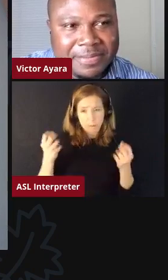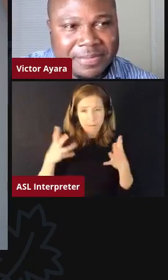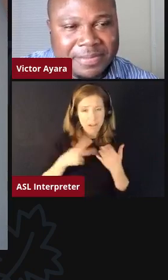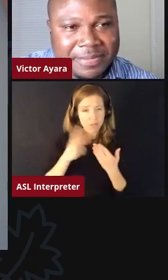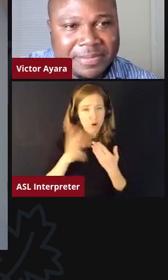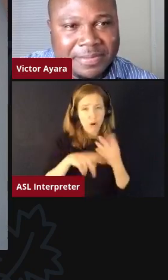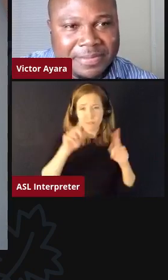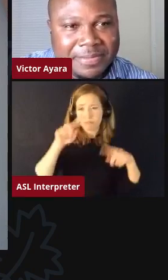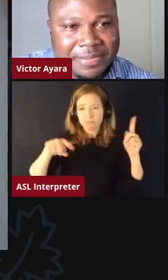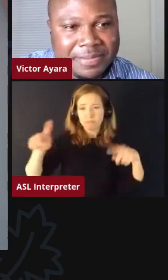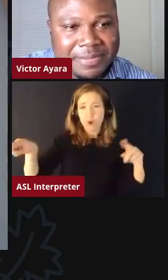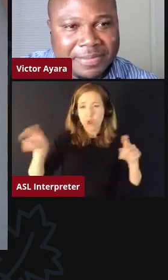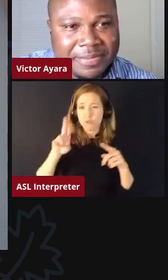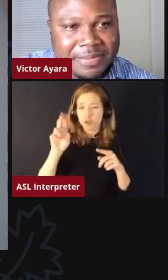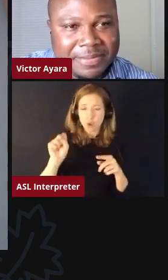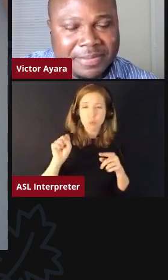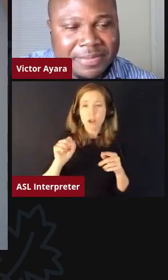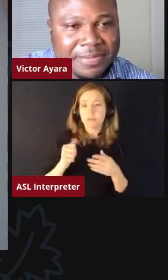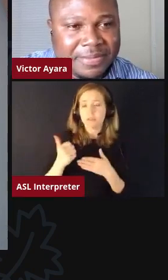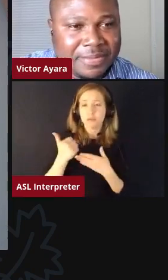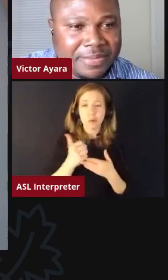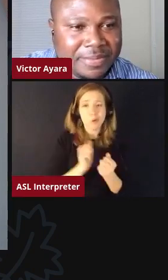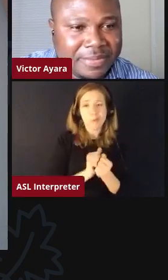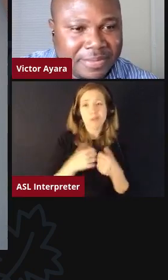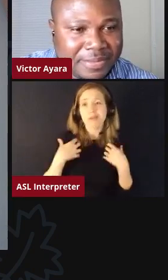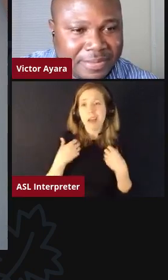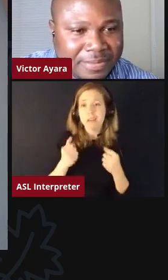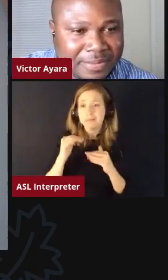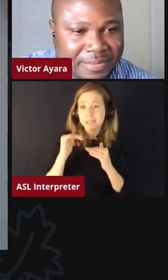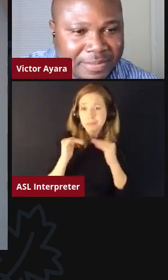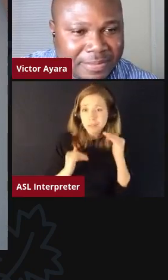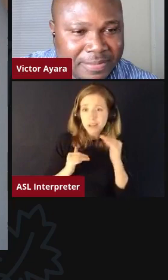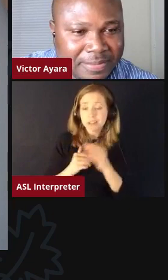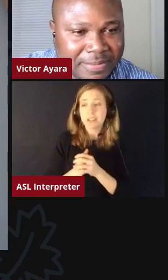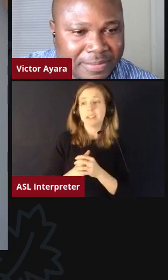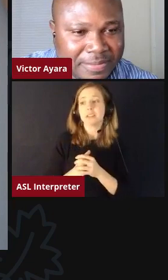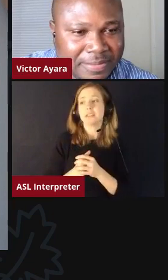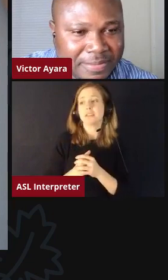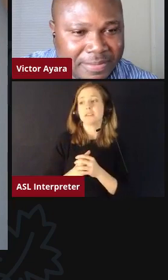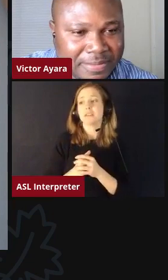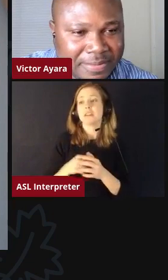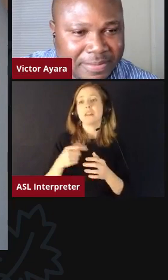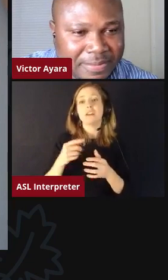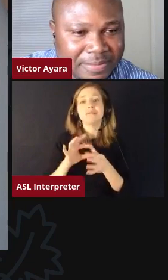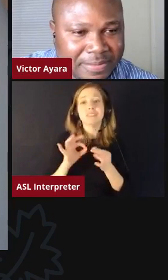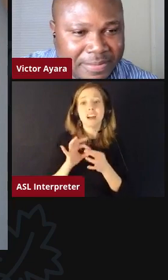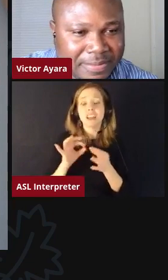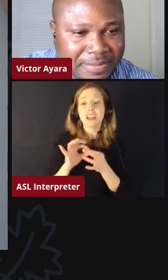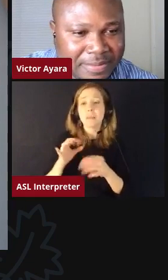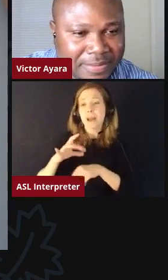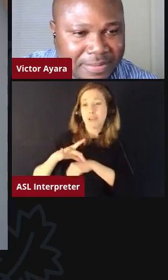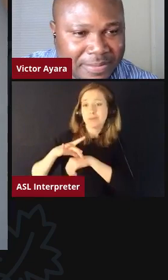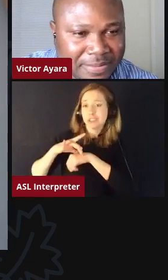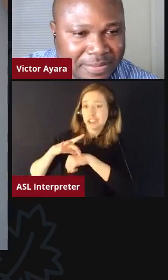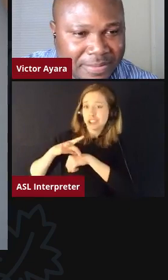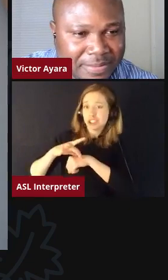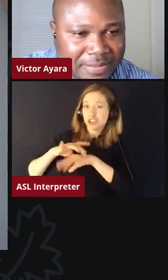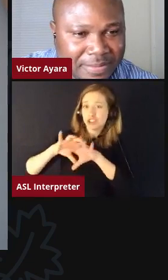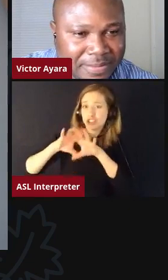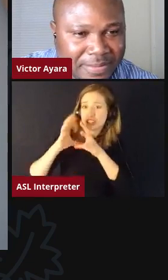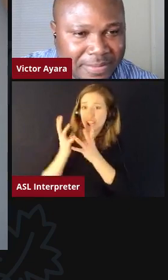health geography is a growing field. There are a number of different places that you can go, but I'm always interested in working with